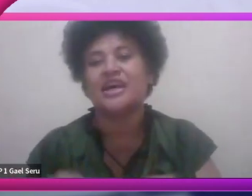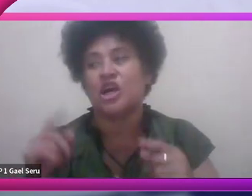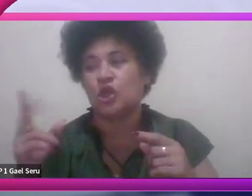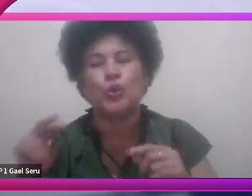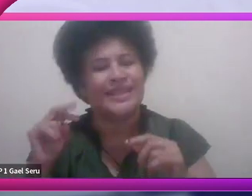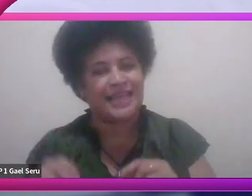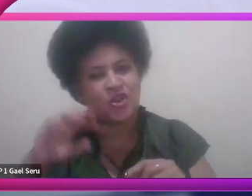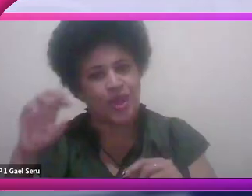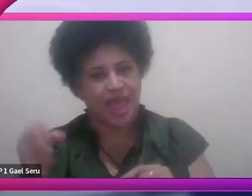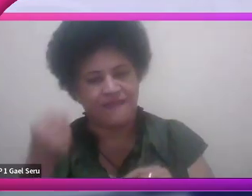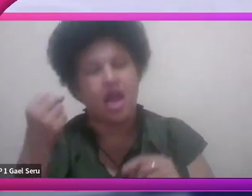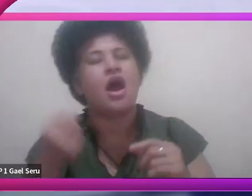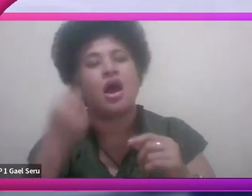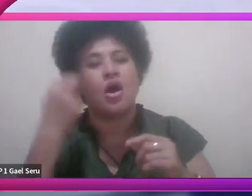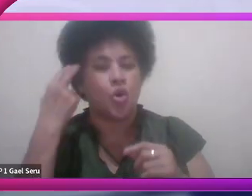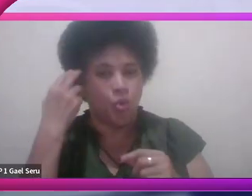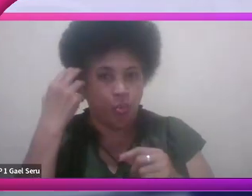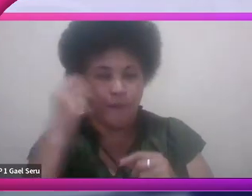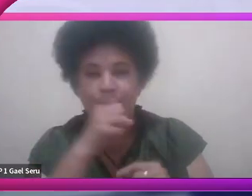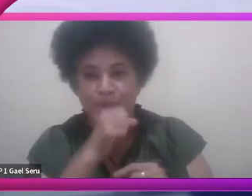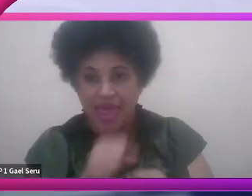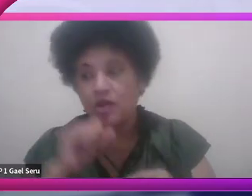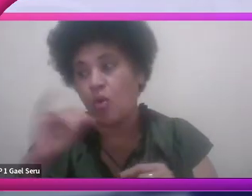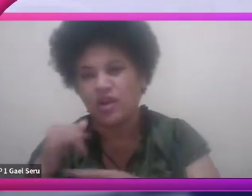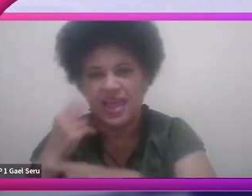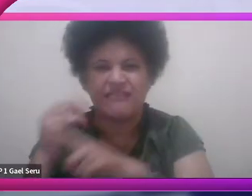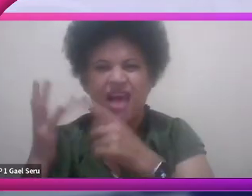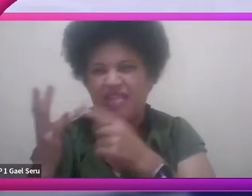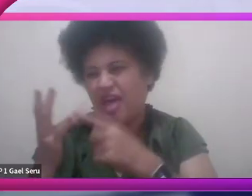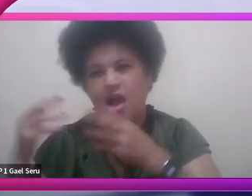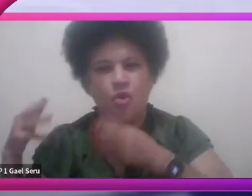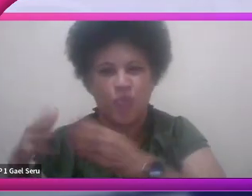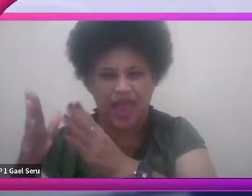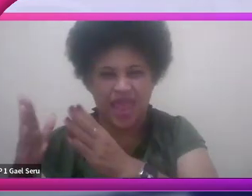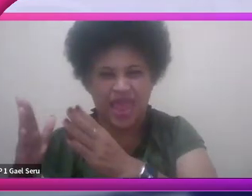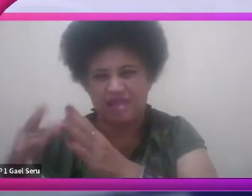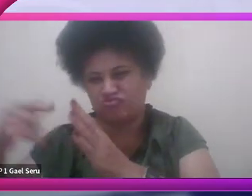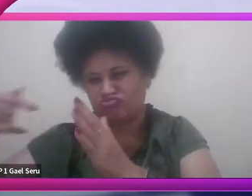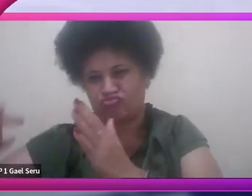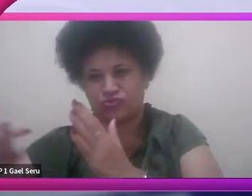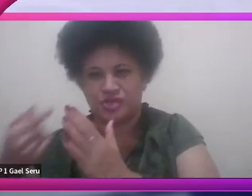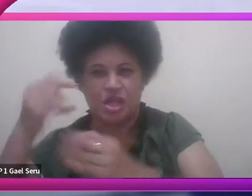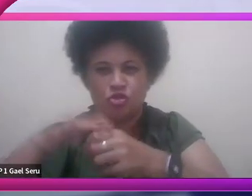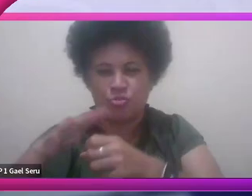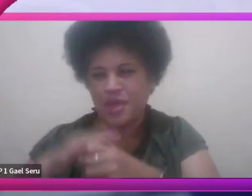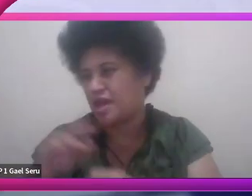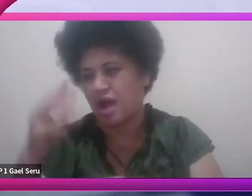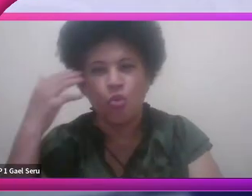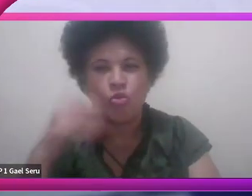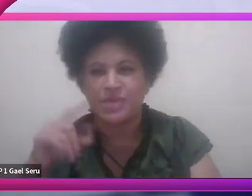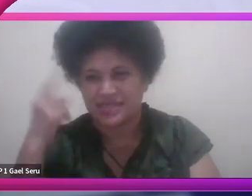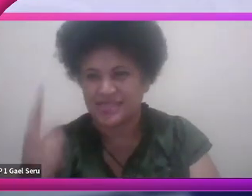have some procedure that allow women to conceive, thing like that. So fertility is caused